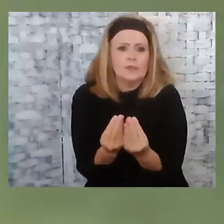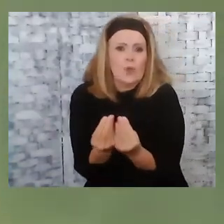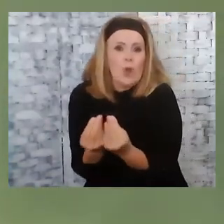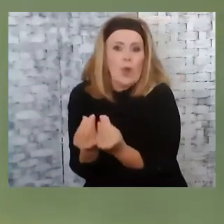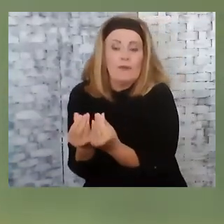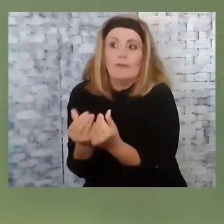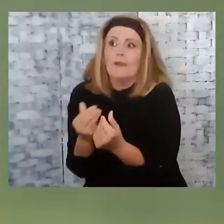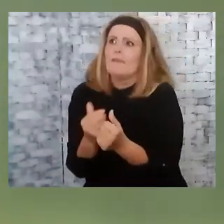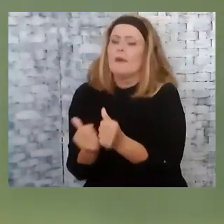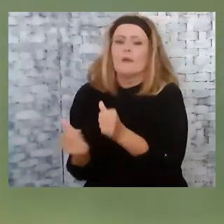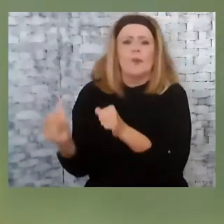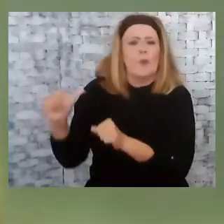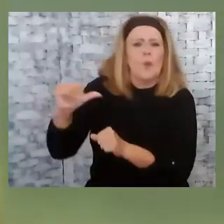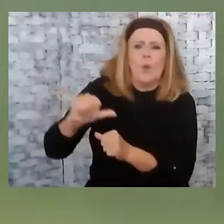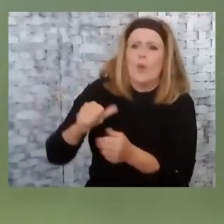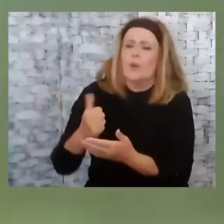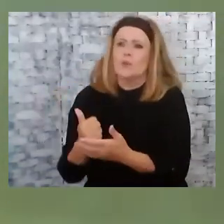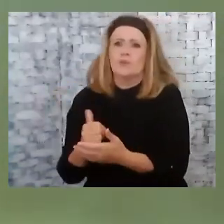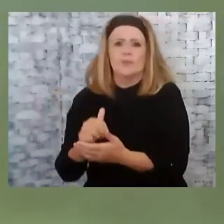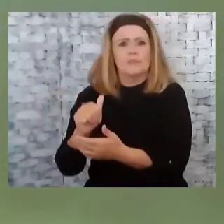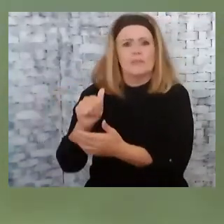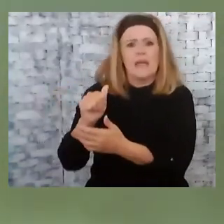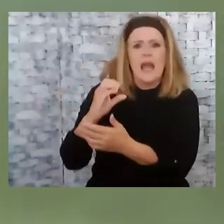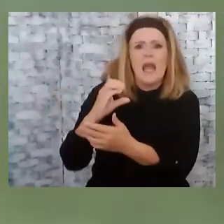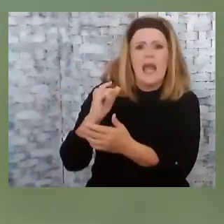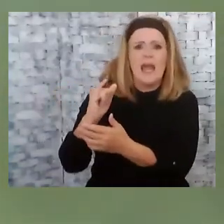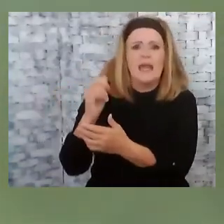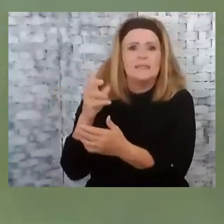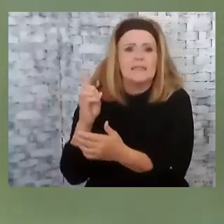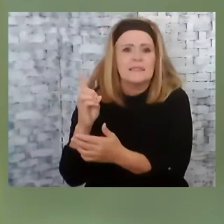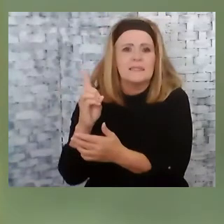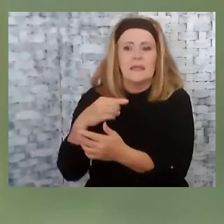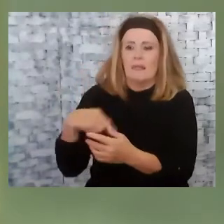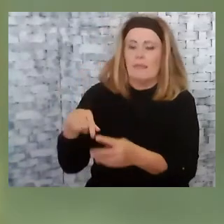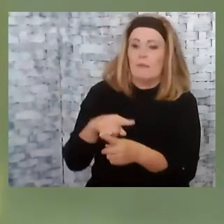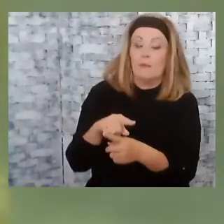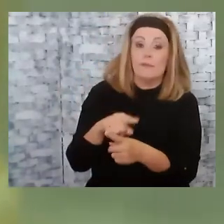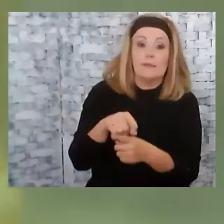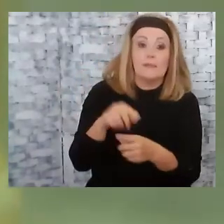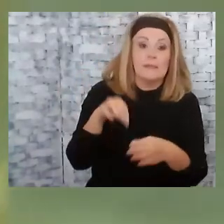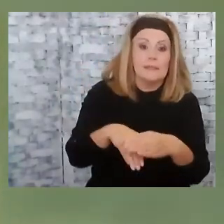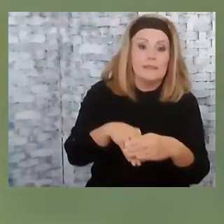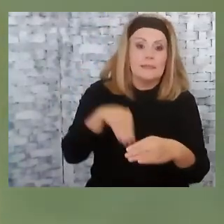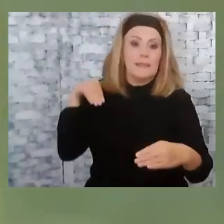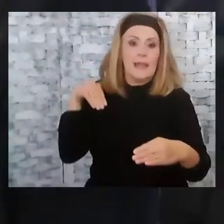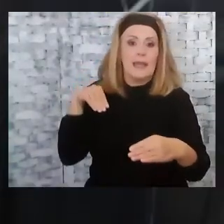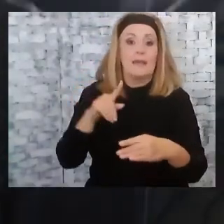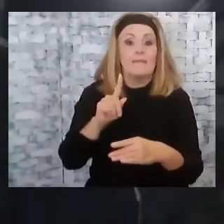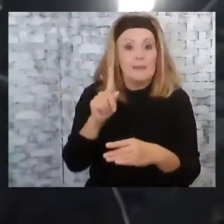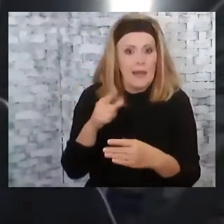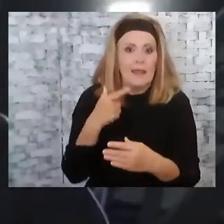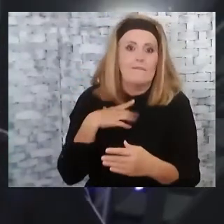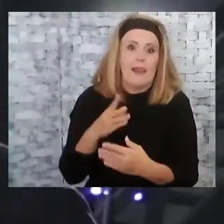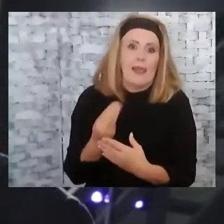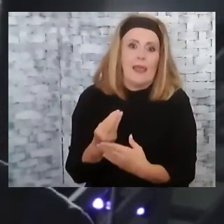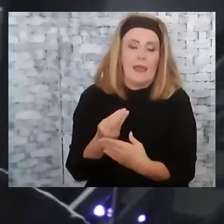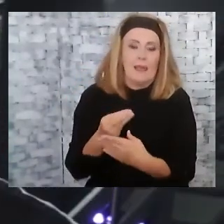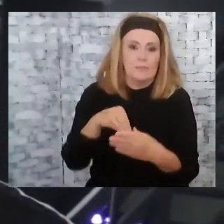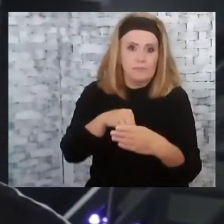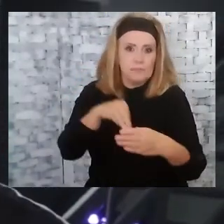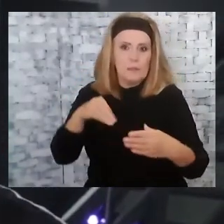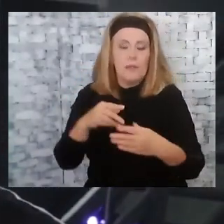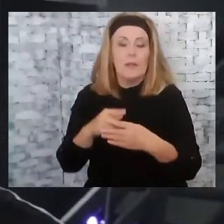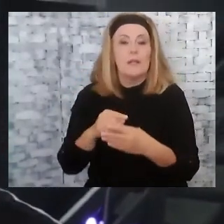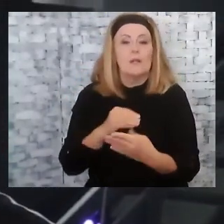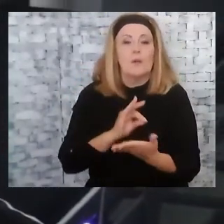use other substances to induce reactions that extract the exact metal they are looking for. The results are that you end up